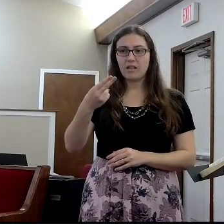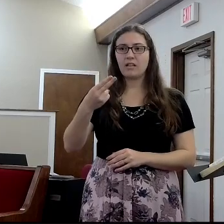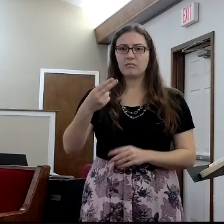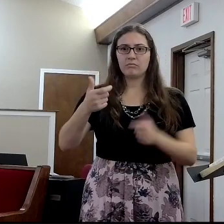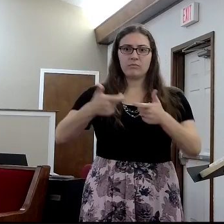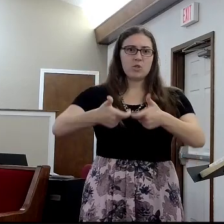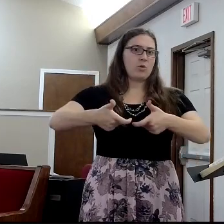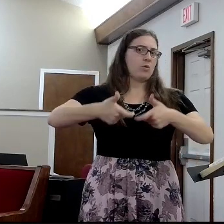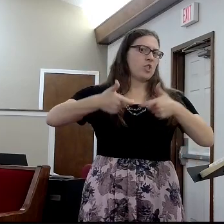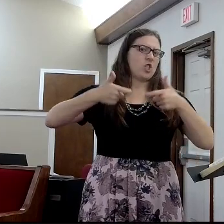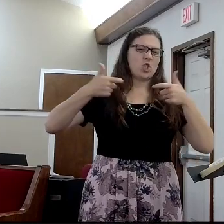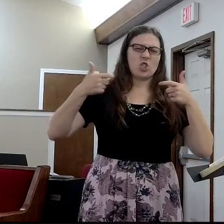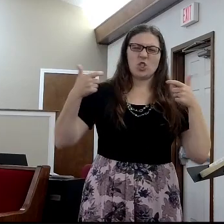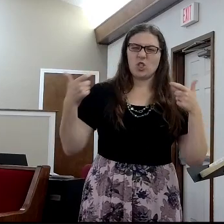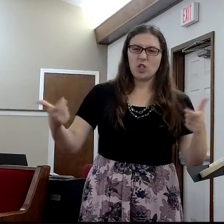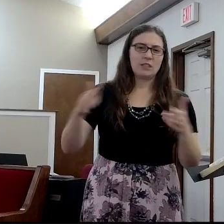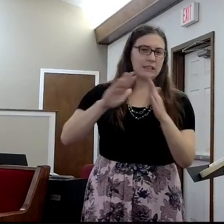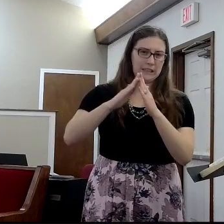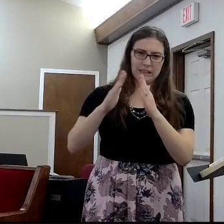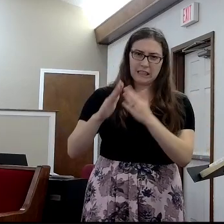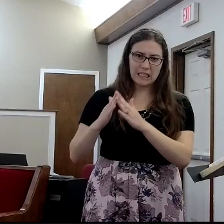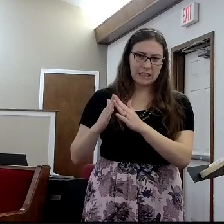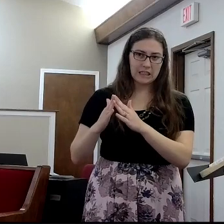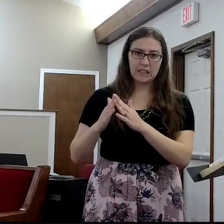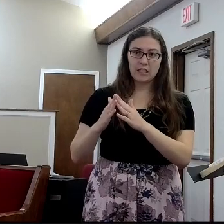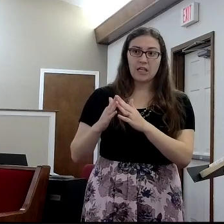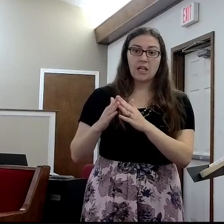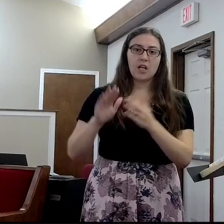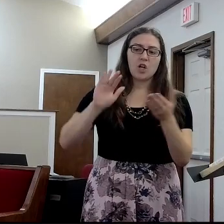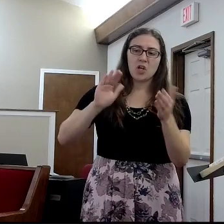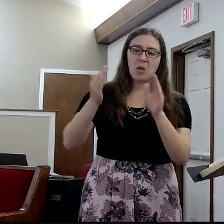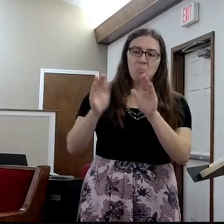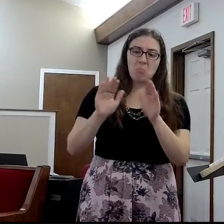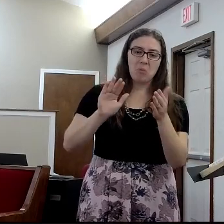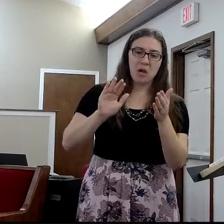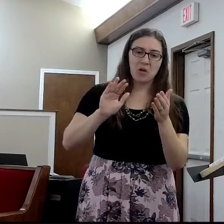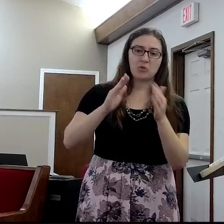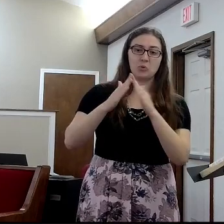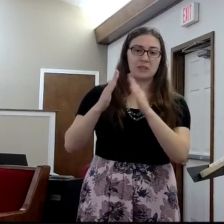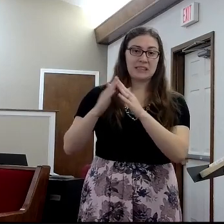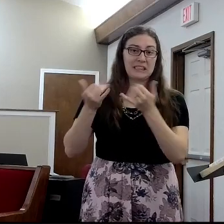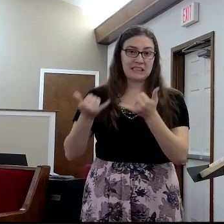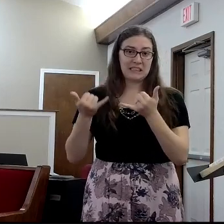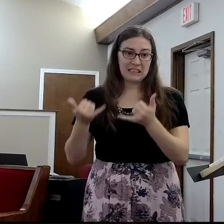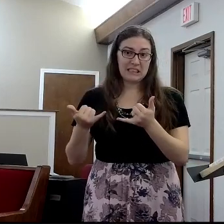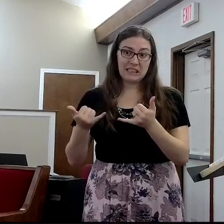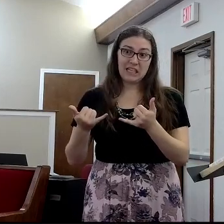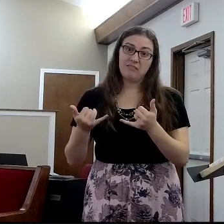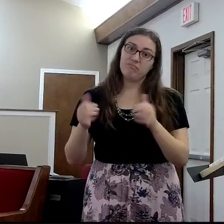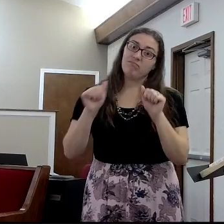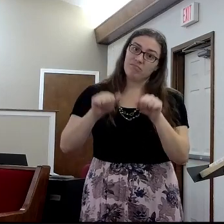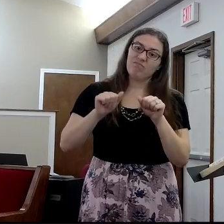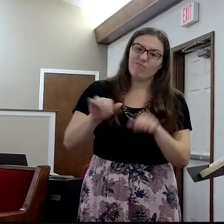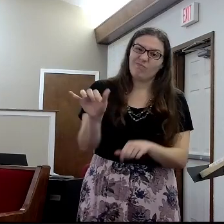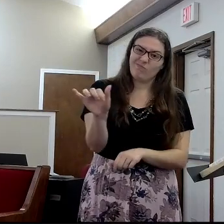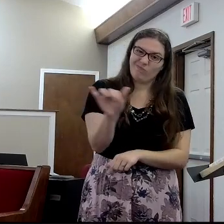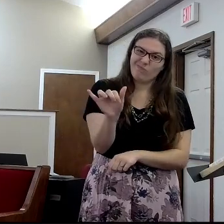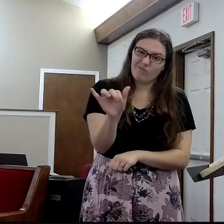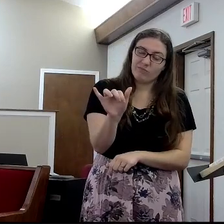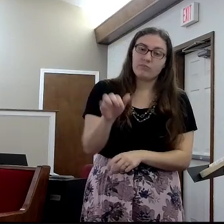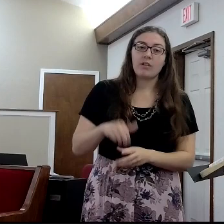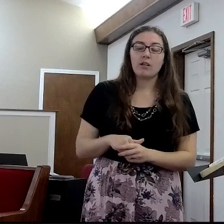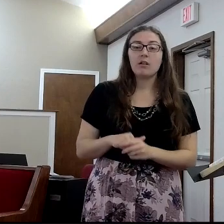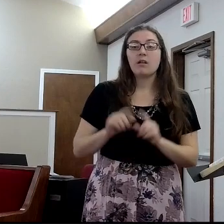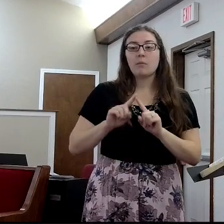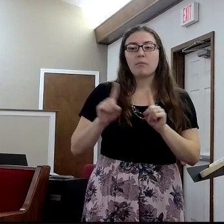how very wicked the city was. We compared it to many of our larger cities in the nation today, and the wickedness we see going